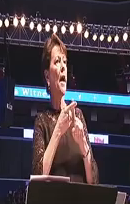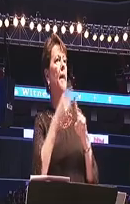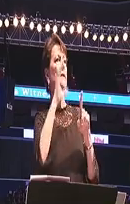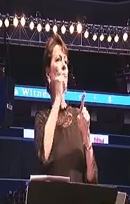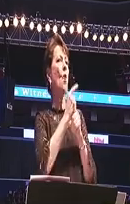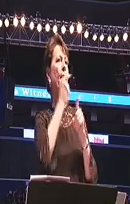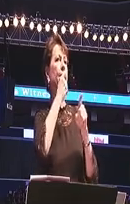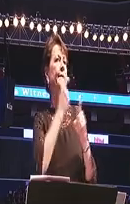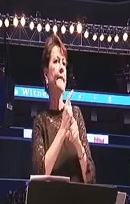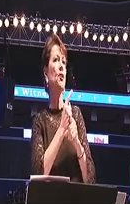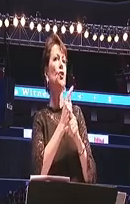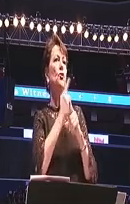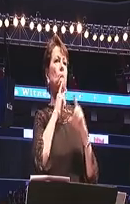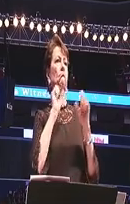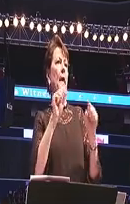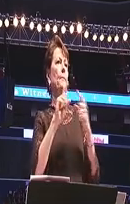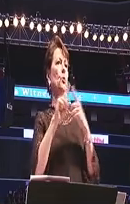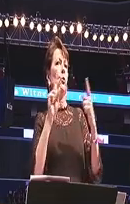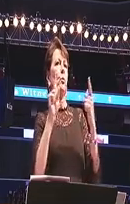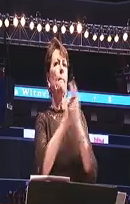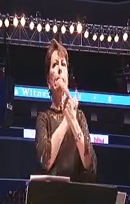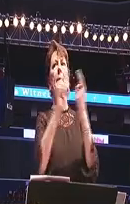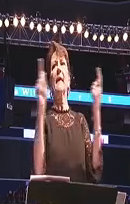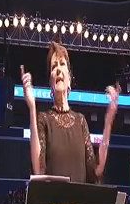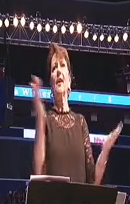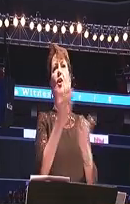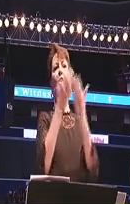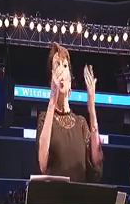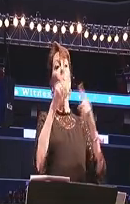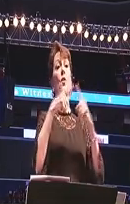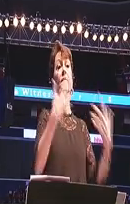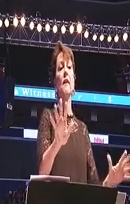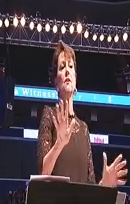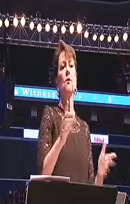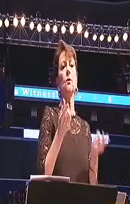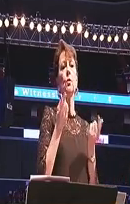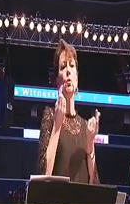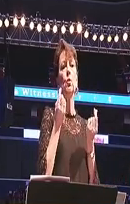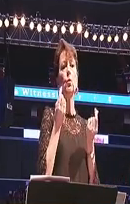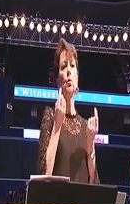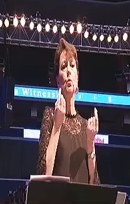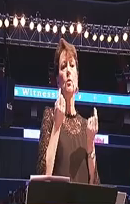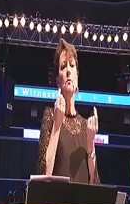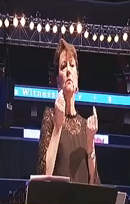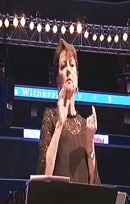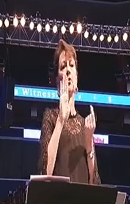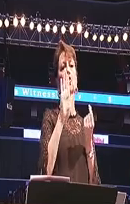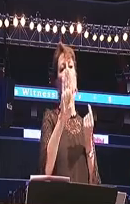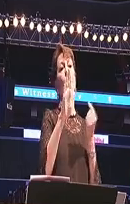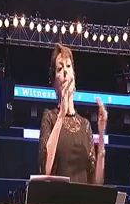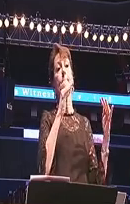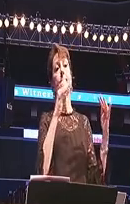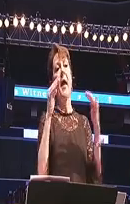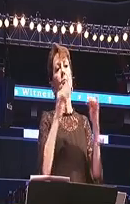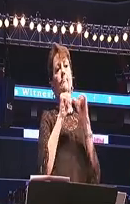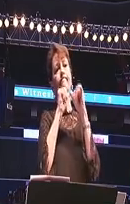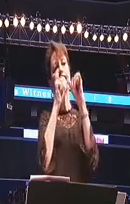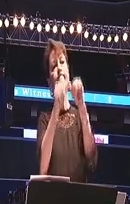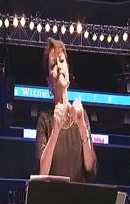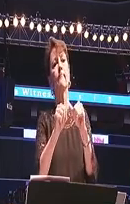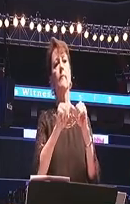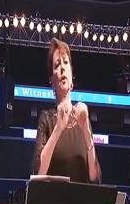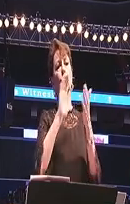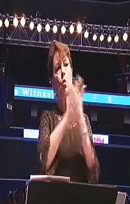sisters that you get to meet in this place, you then have to take the battle to your schools, to your friends, to